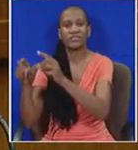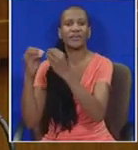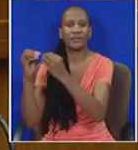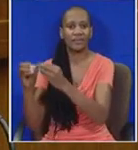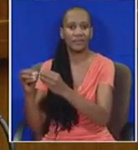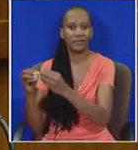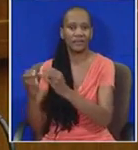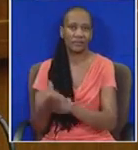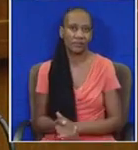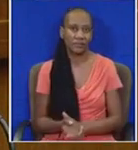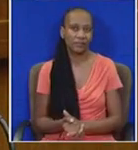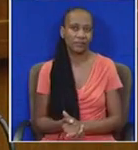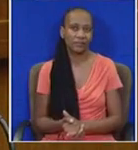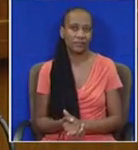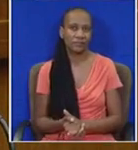Historically,